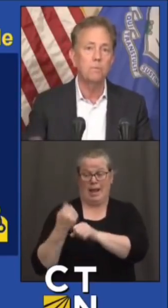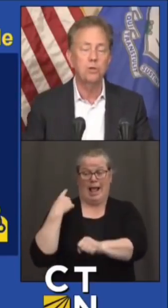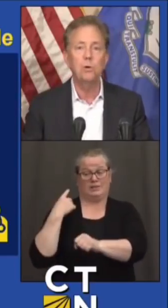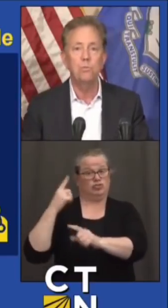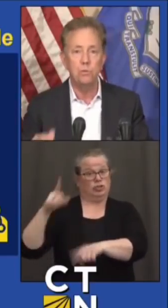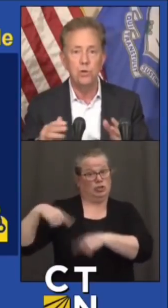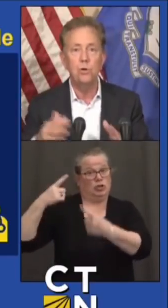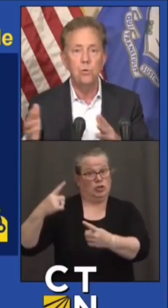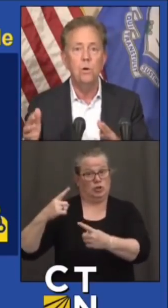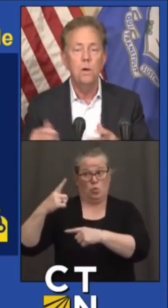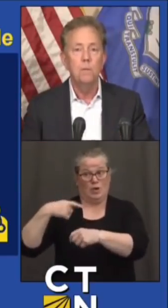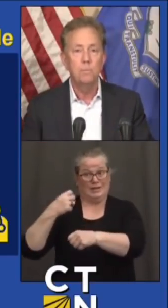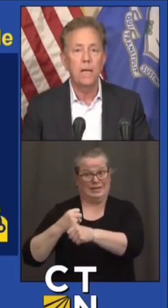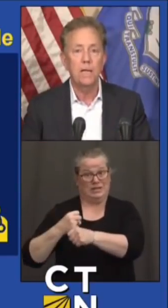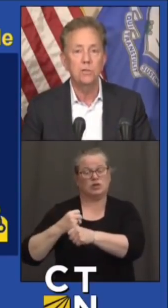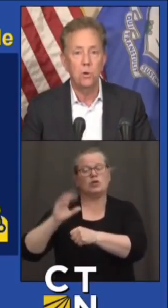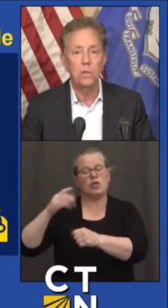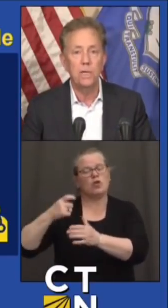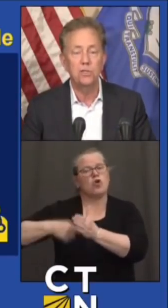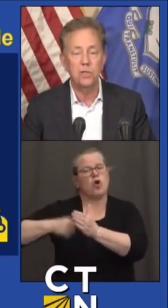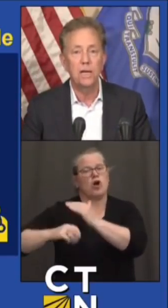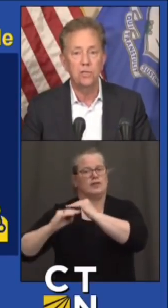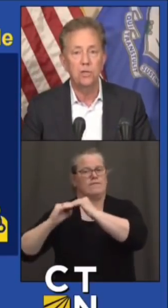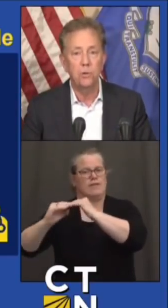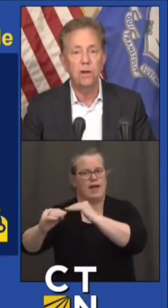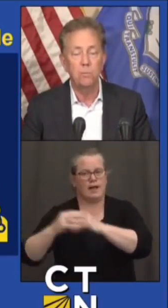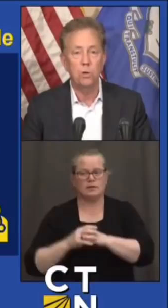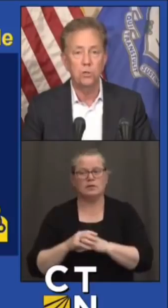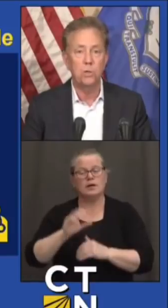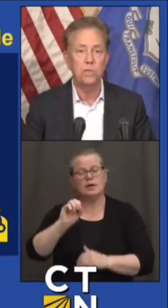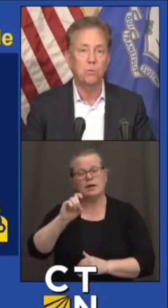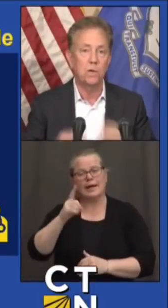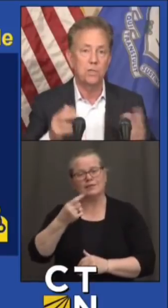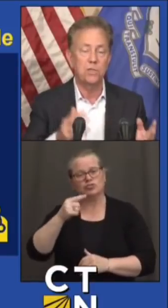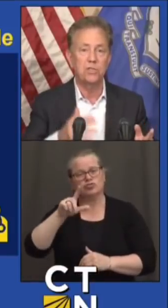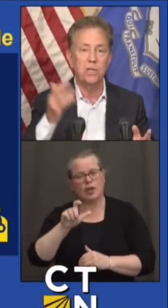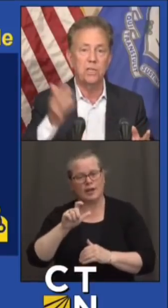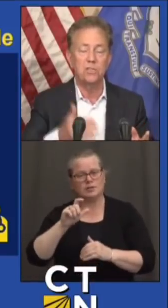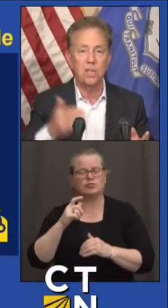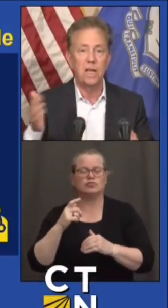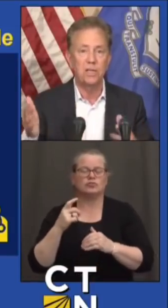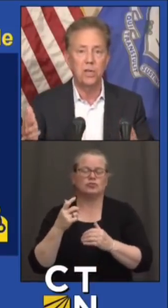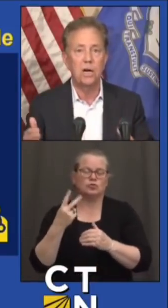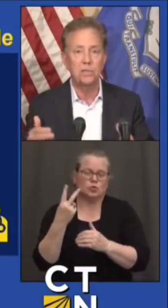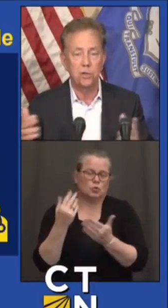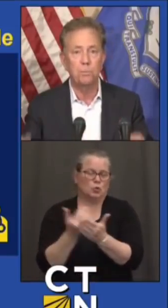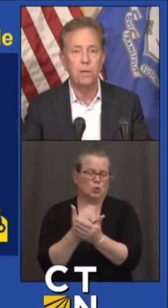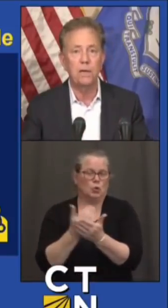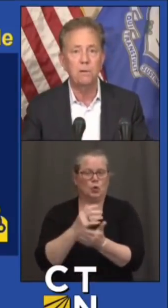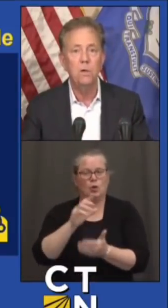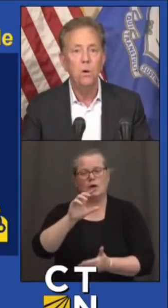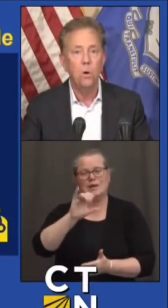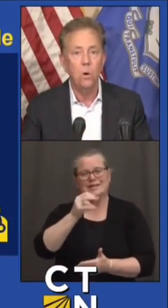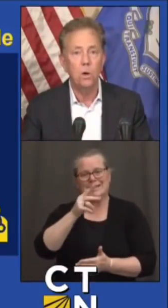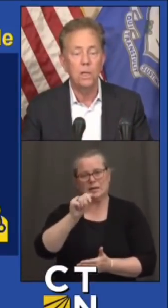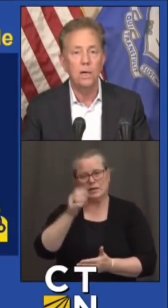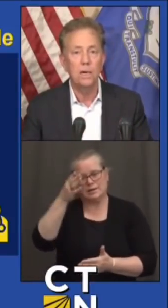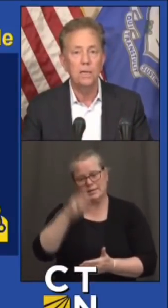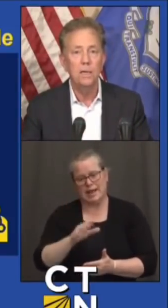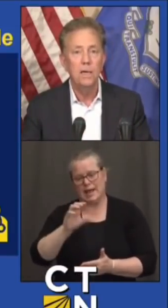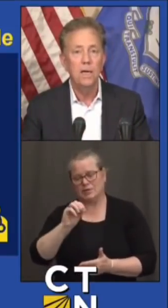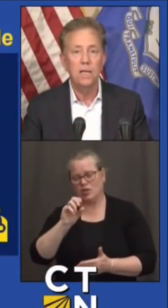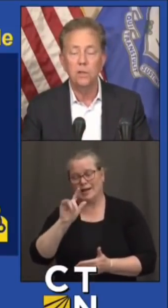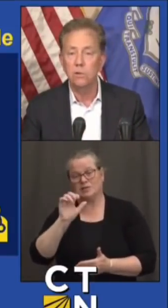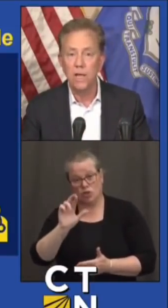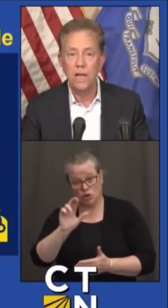on 2 new plans on the exchange so you have more choice. One is the Cigna/Oscar plan